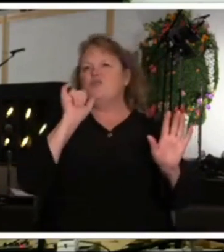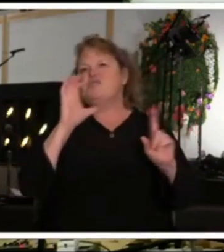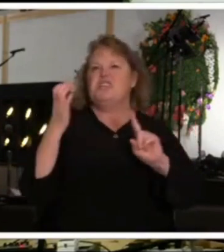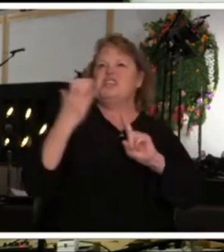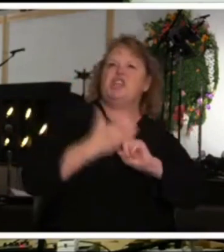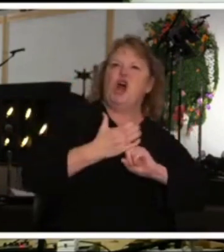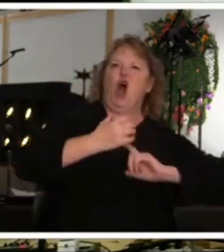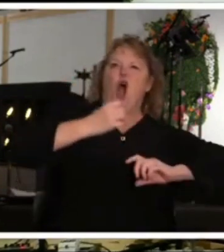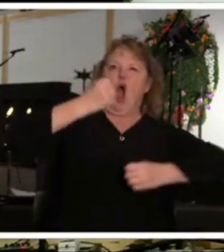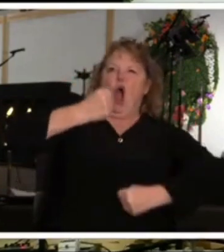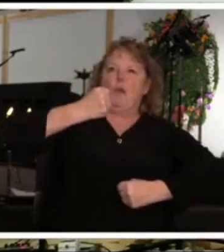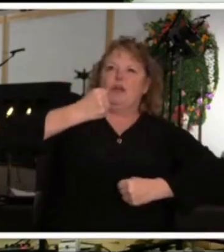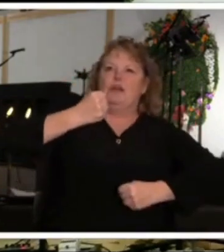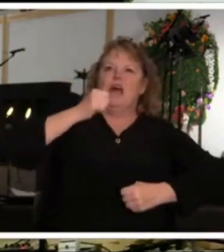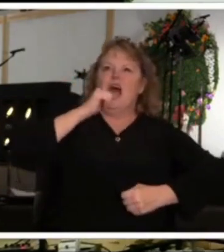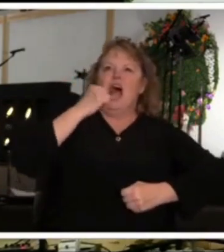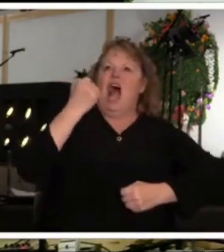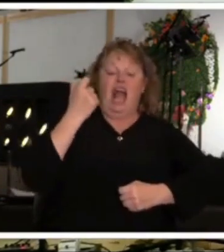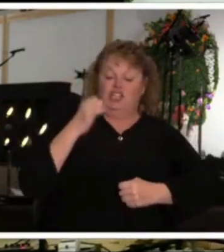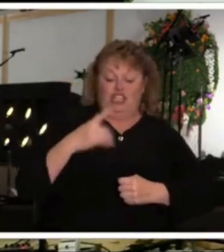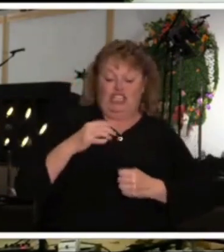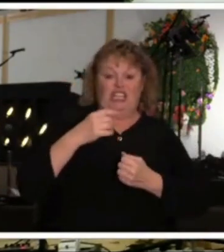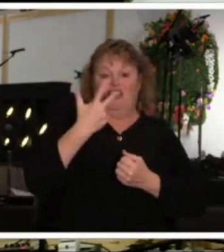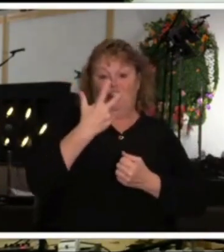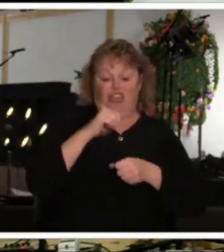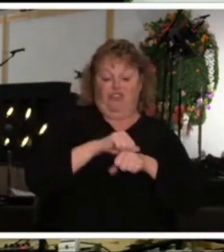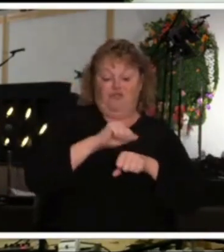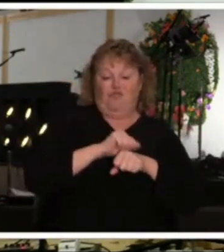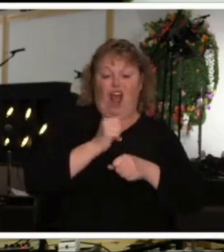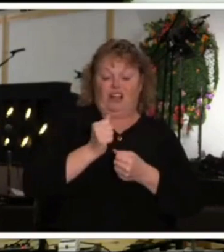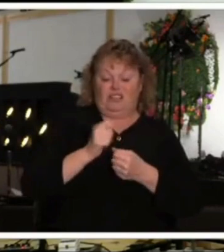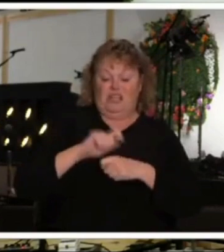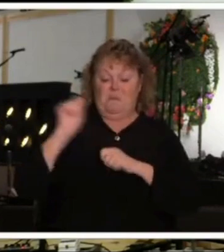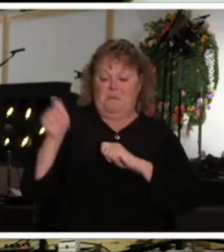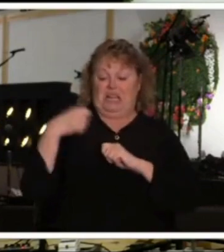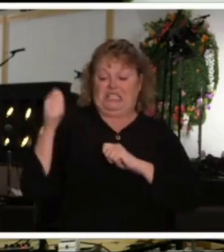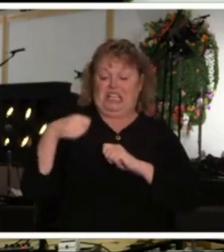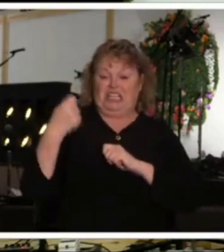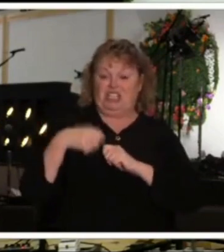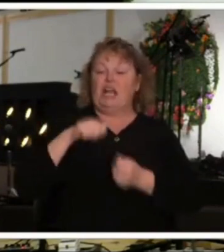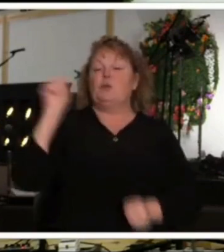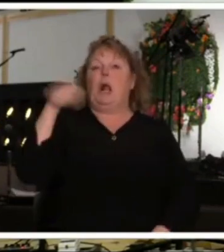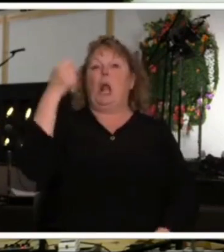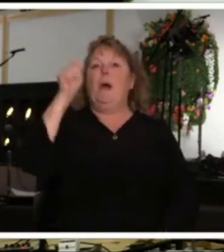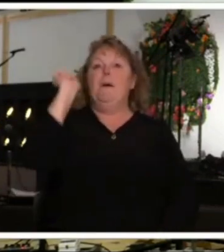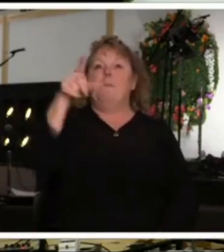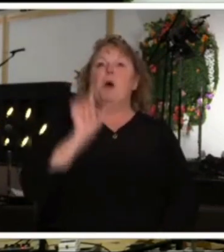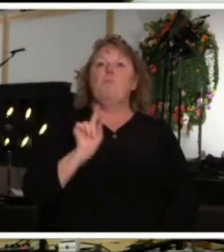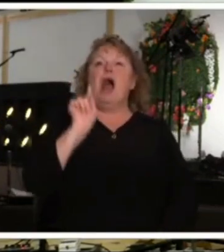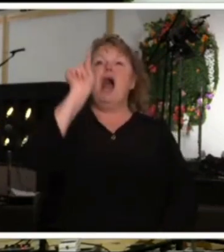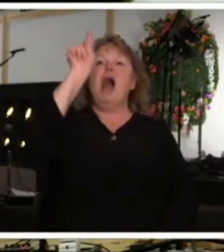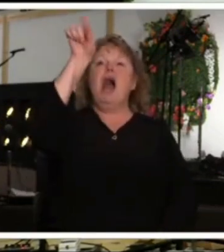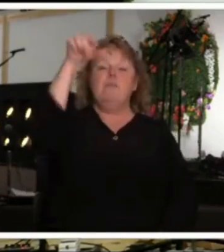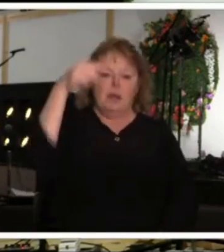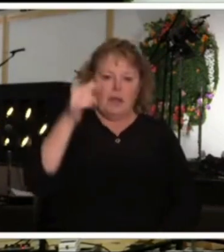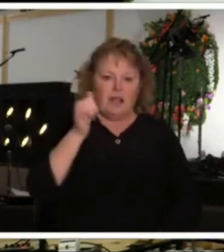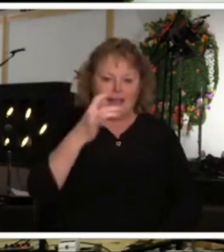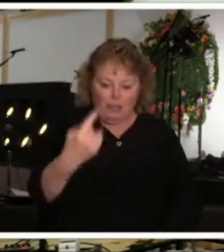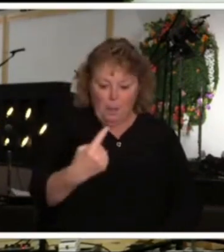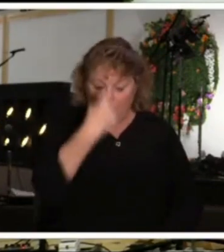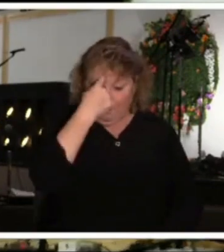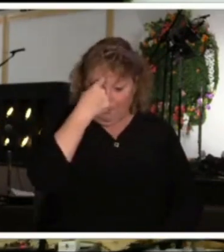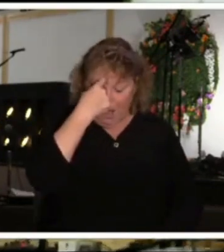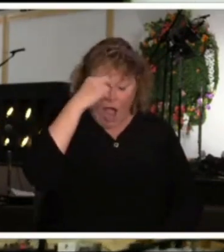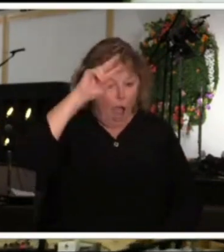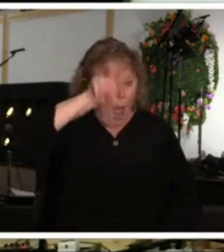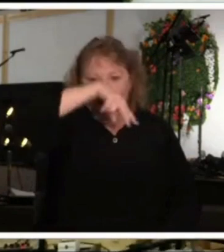I need is my little thingy, the little slingshot, and I'm going to cut your head off. And he throws and he cuts his head off. So the Bible says that Goliath went